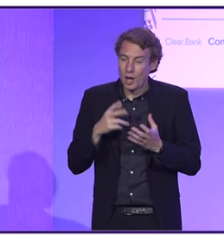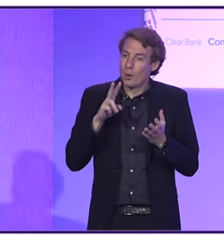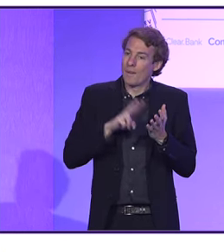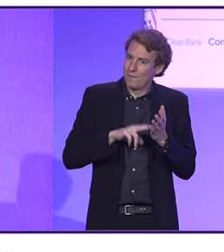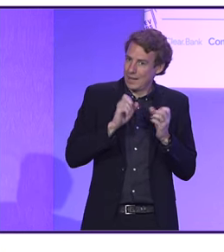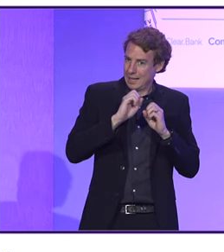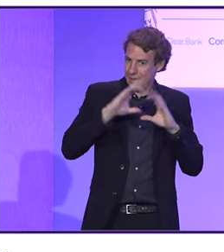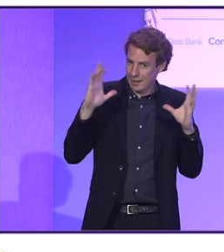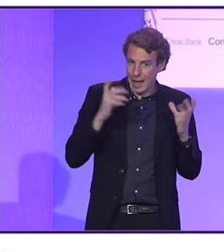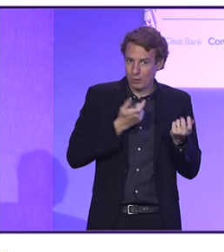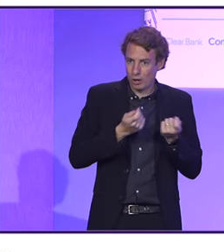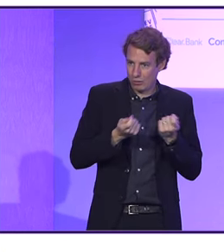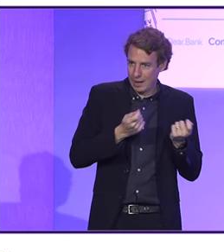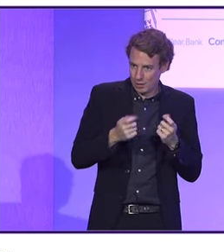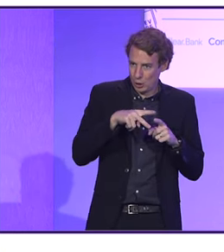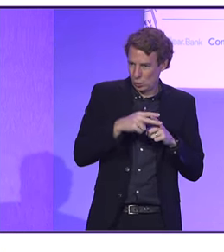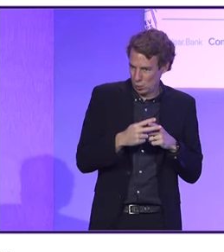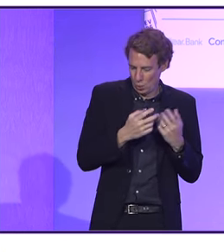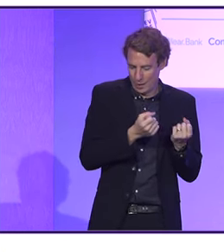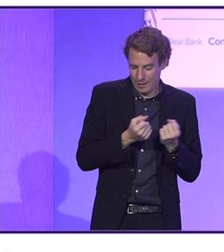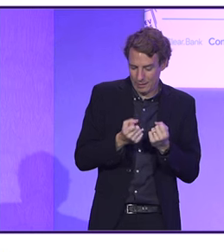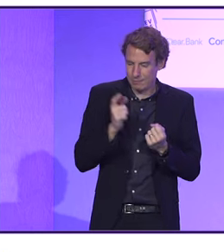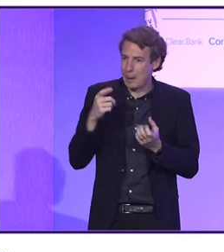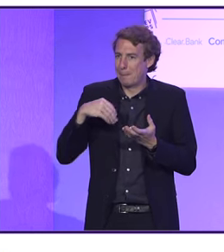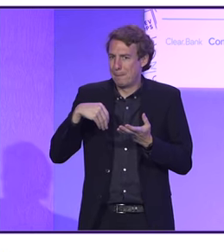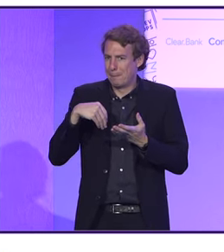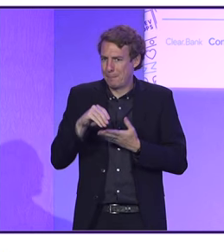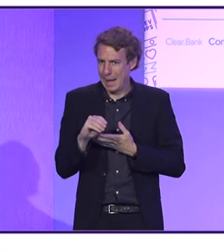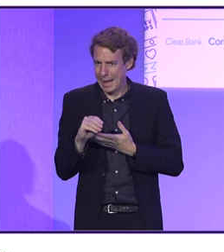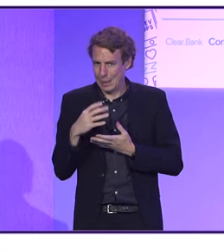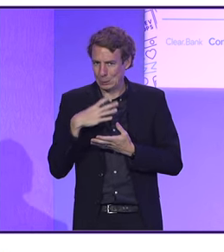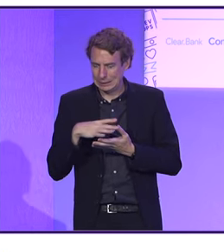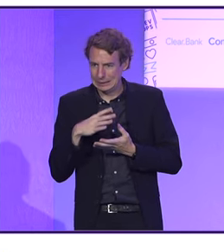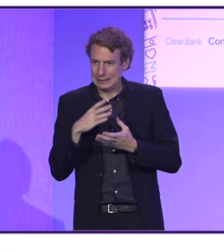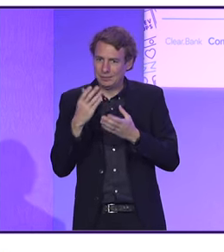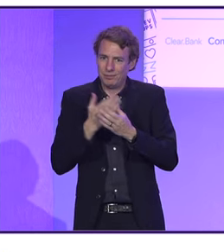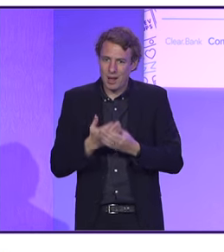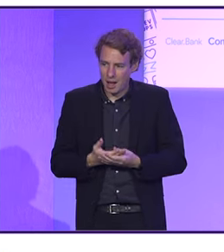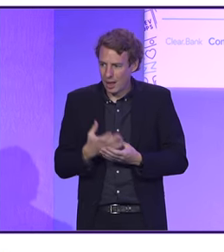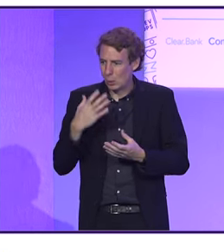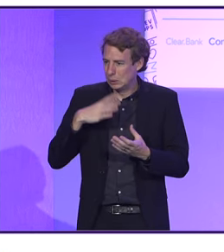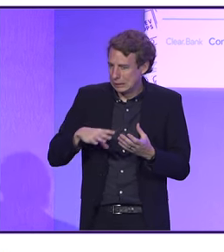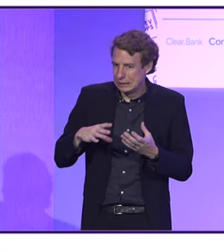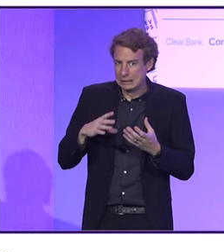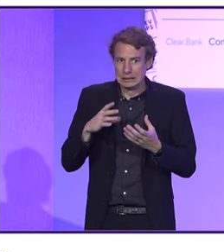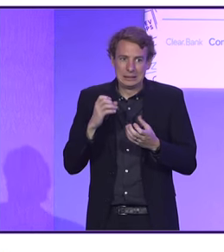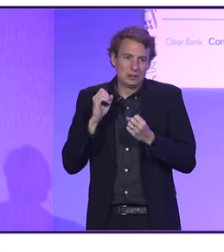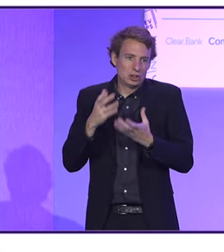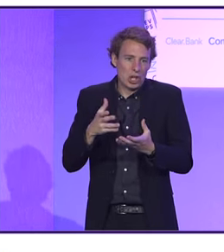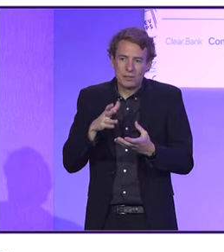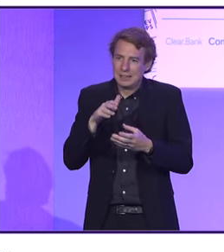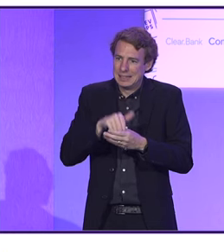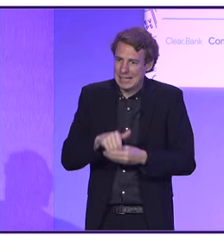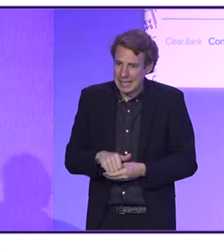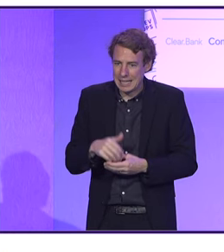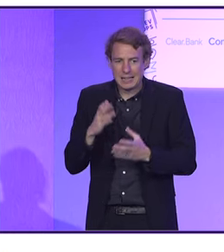Director, we then need to sort of pave them. We need to put files on them. We need to put services on them. We need to make sure the right cron